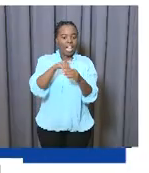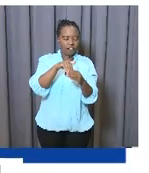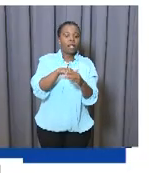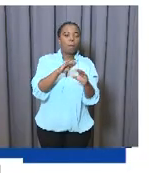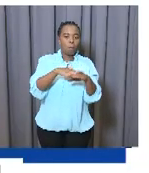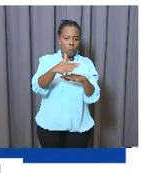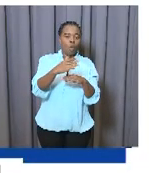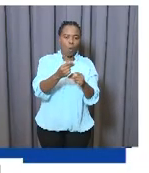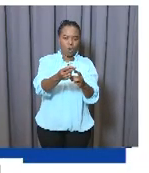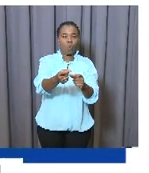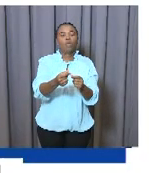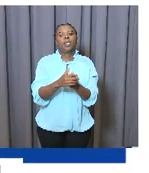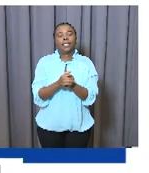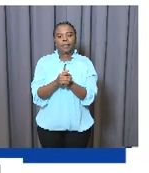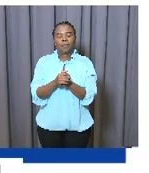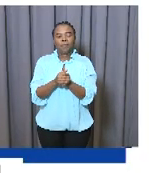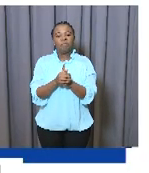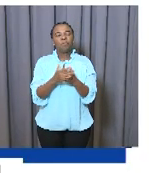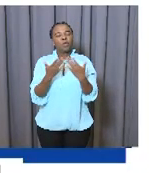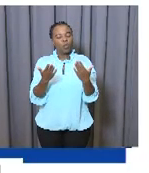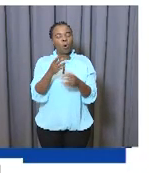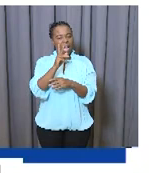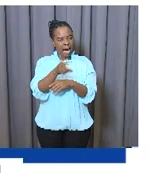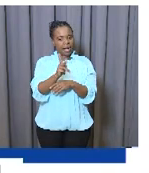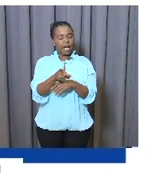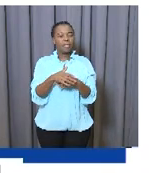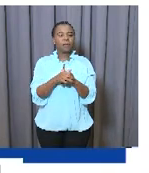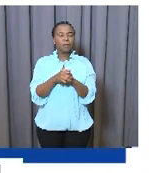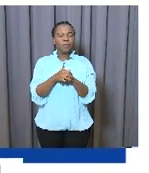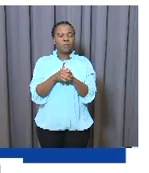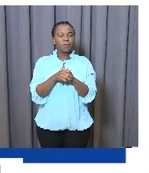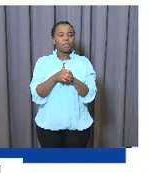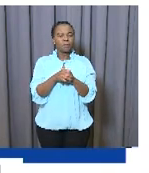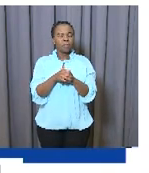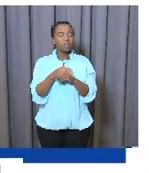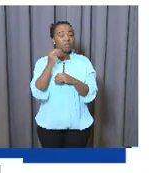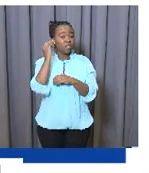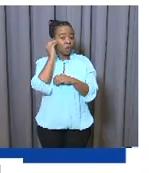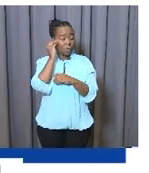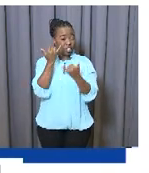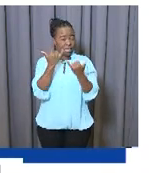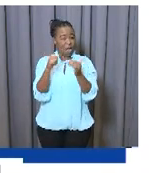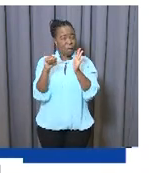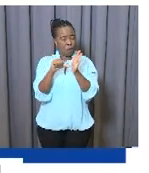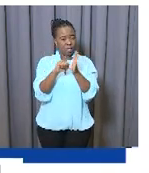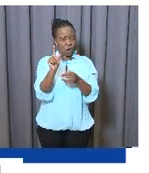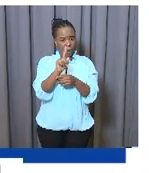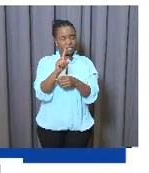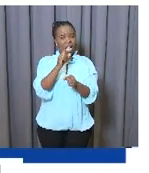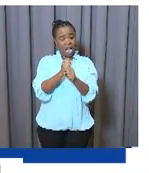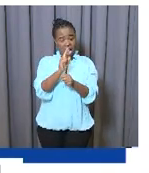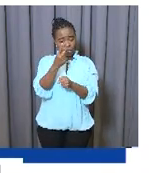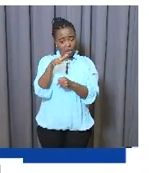you can. So, again, an important information we are sharing with you is that in Gauteng